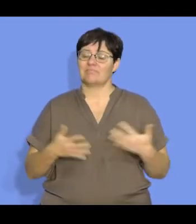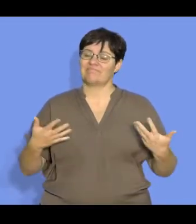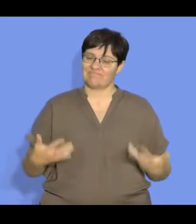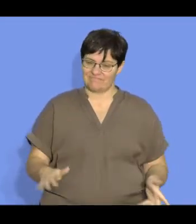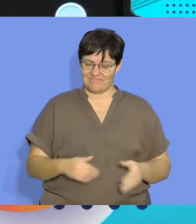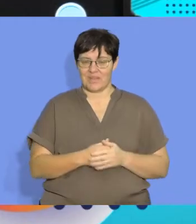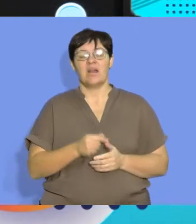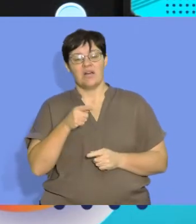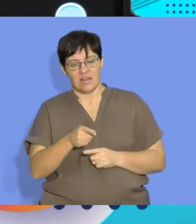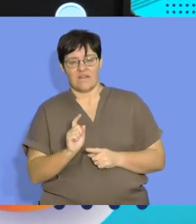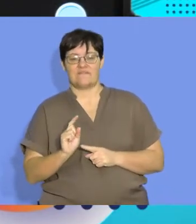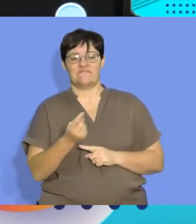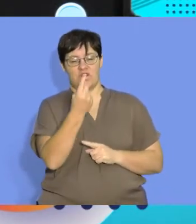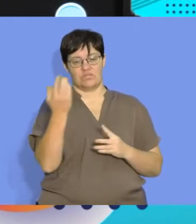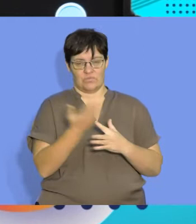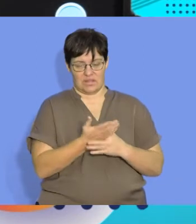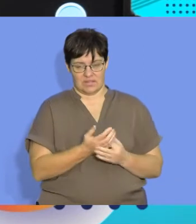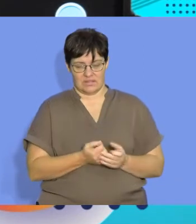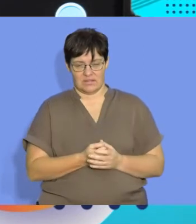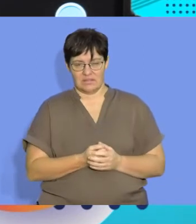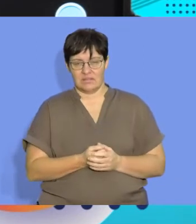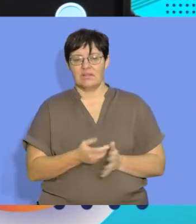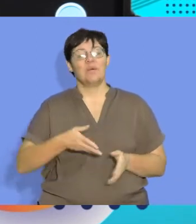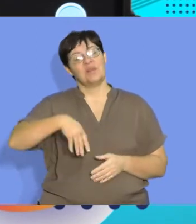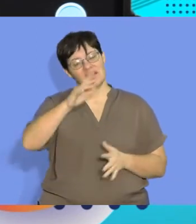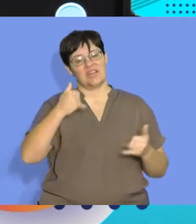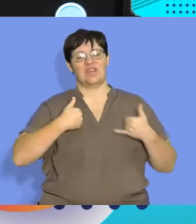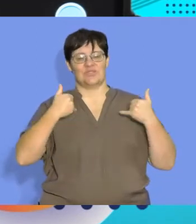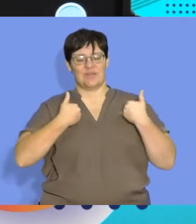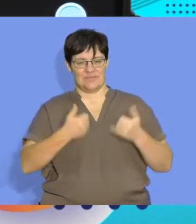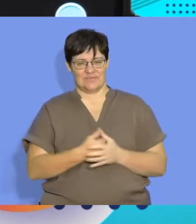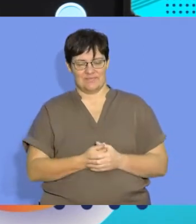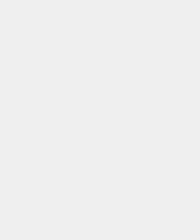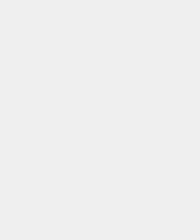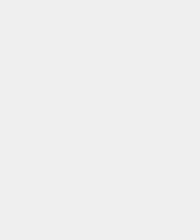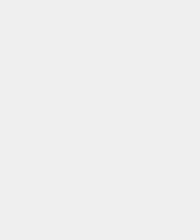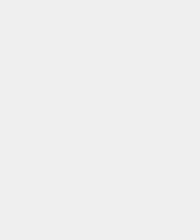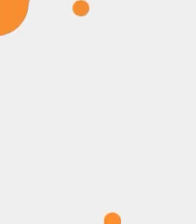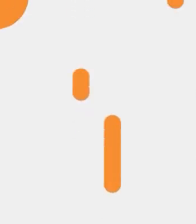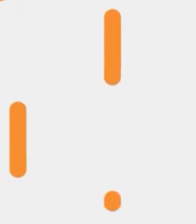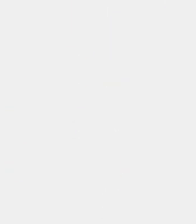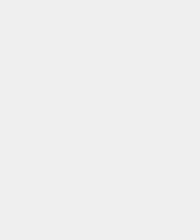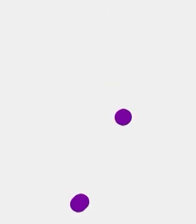And this brings us to the first break. Please go and enjoy.